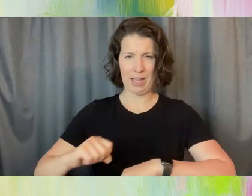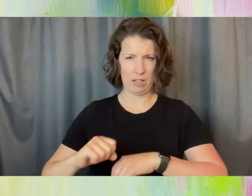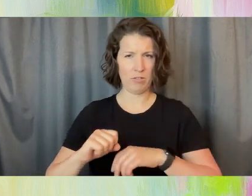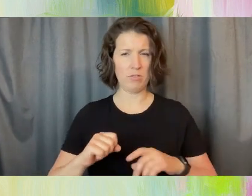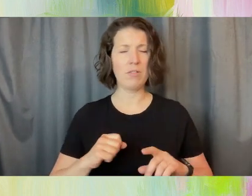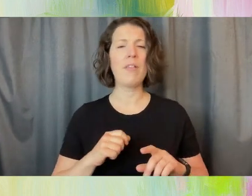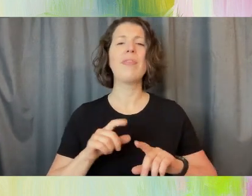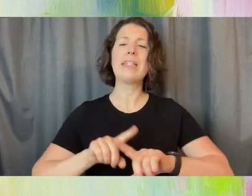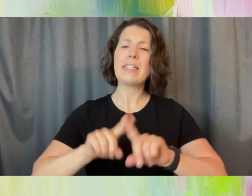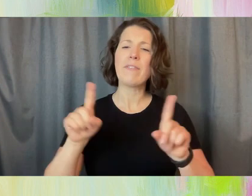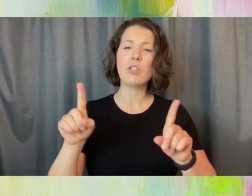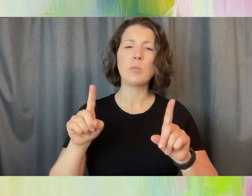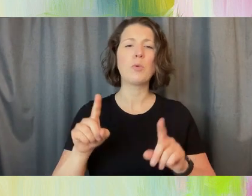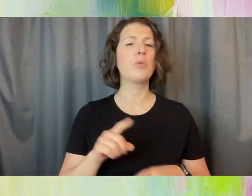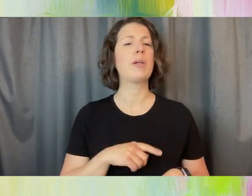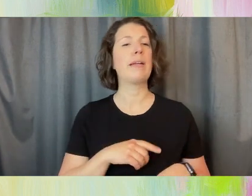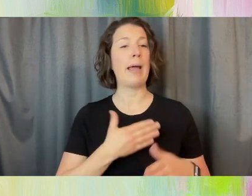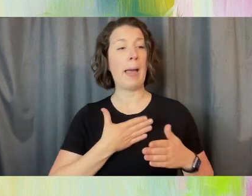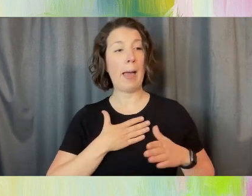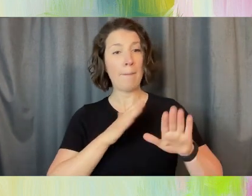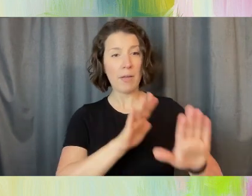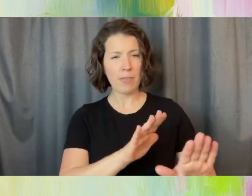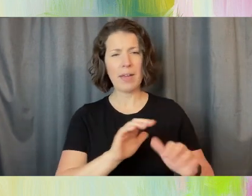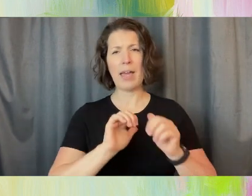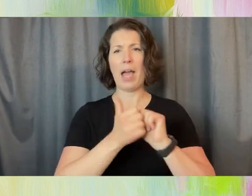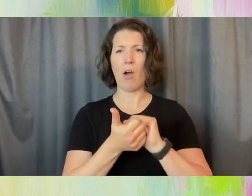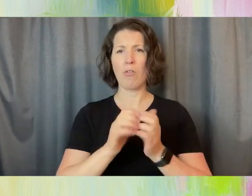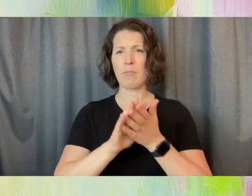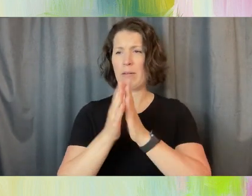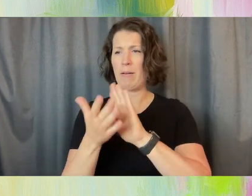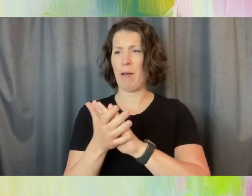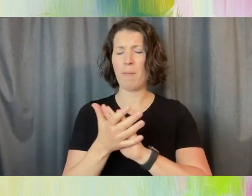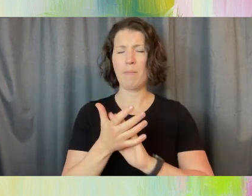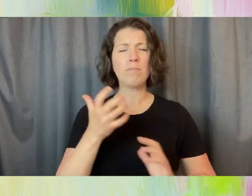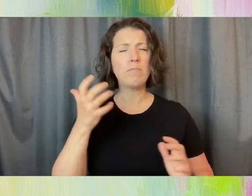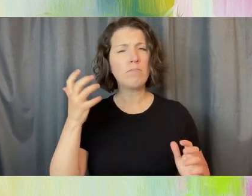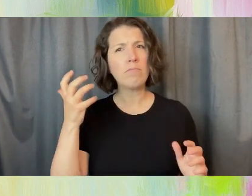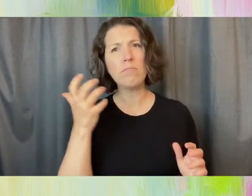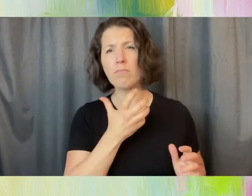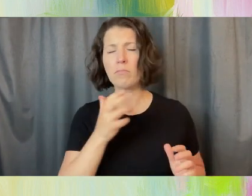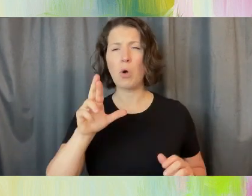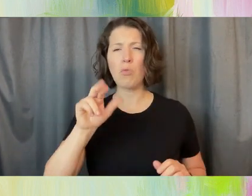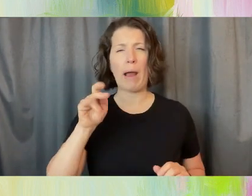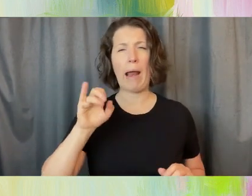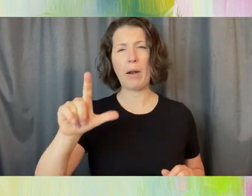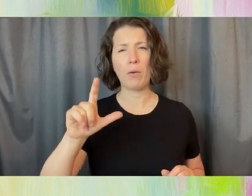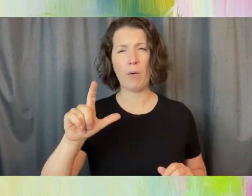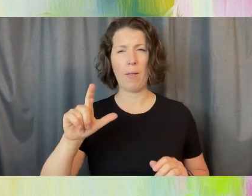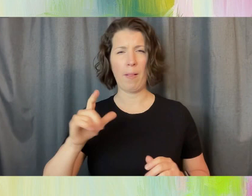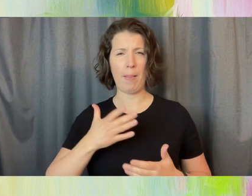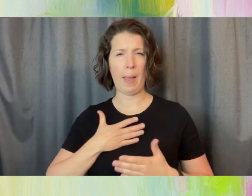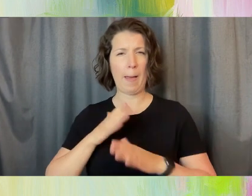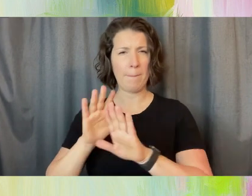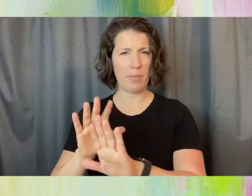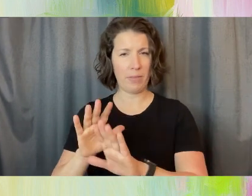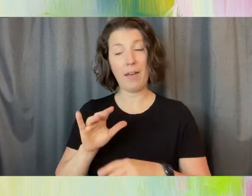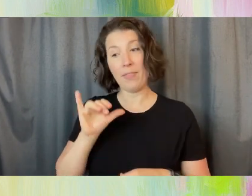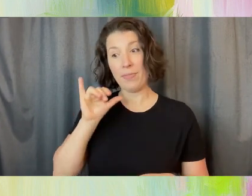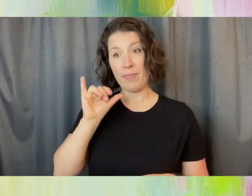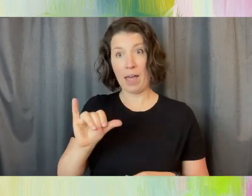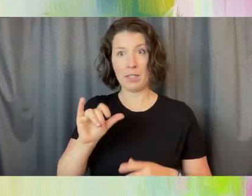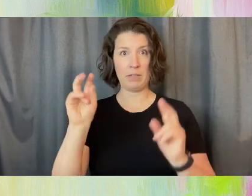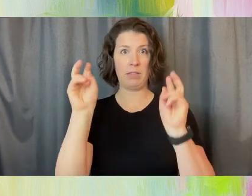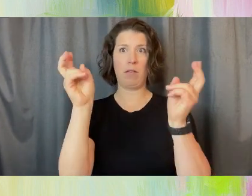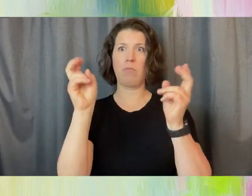how you turn that into radical empathy. So empathy and empathy also has been a subject of much debate